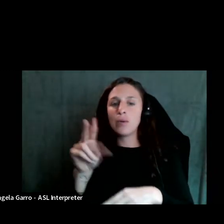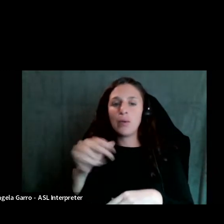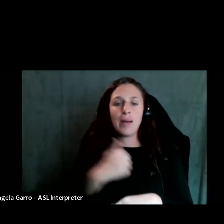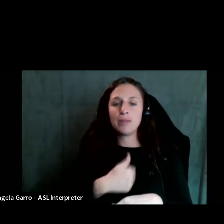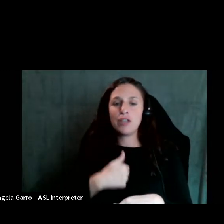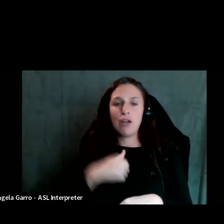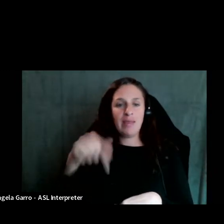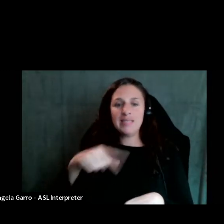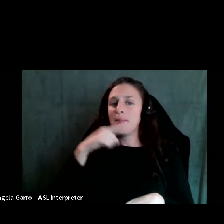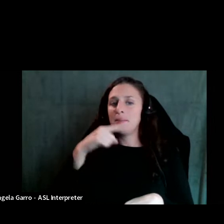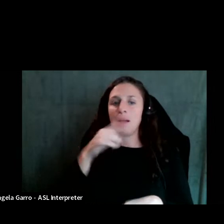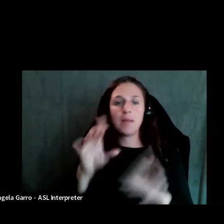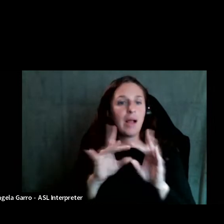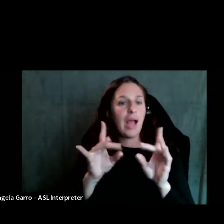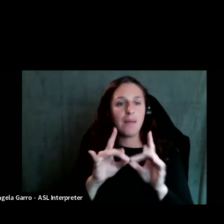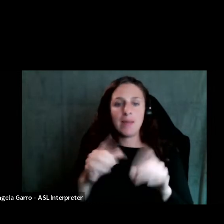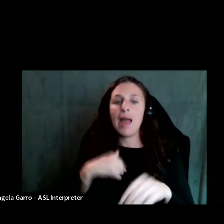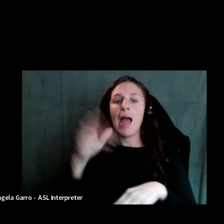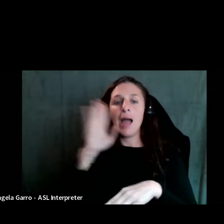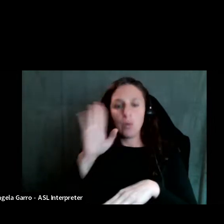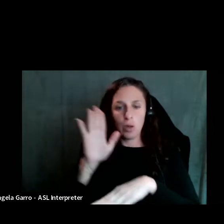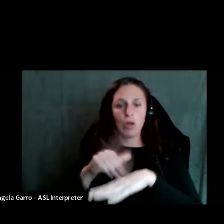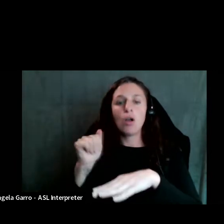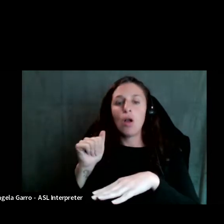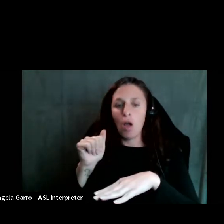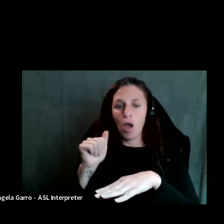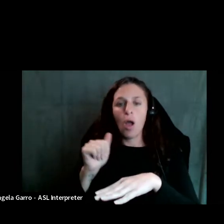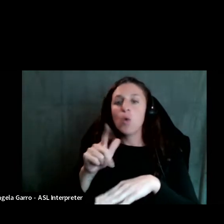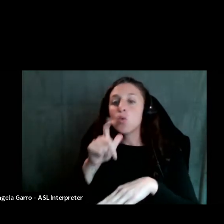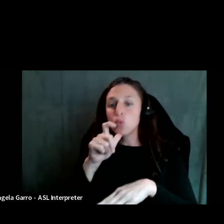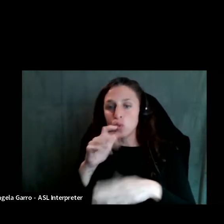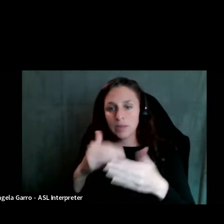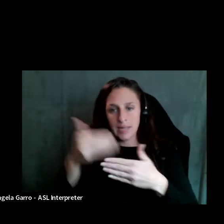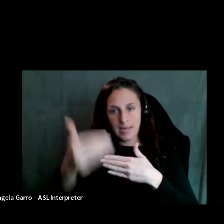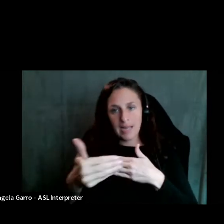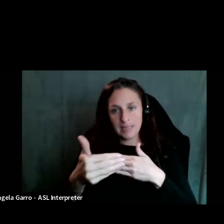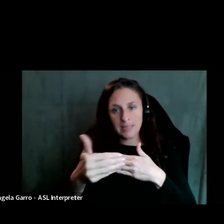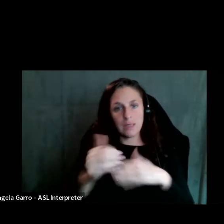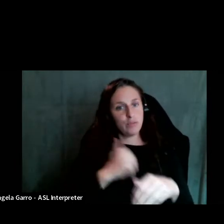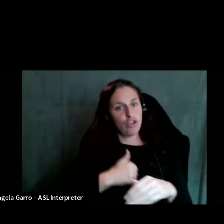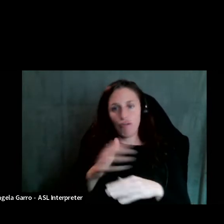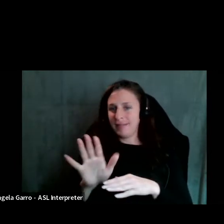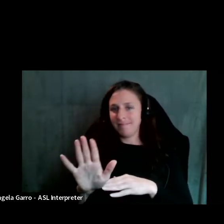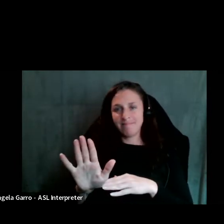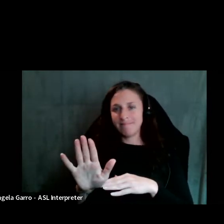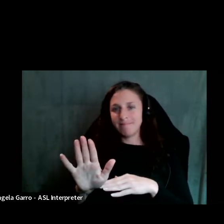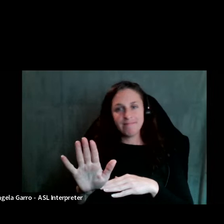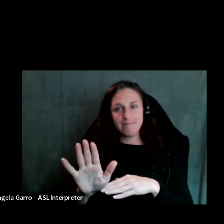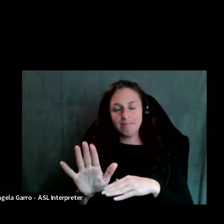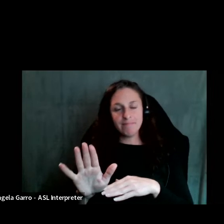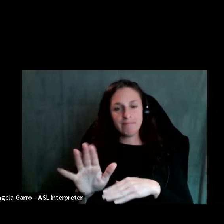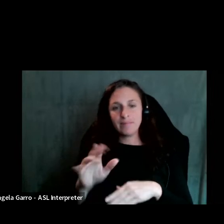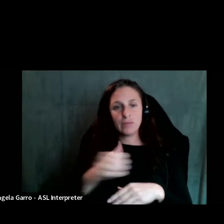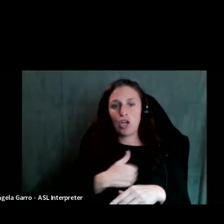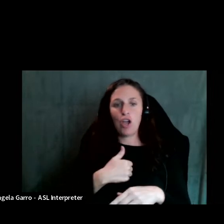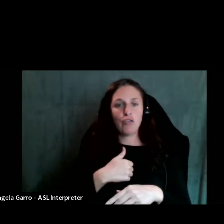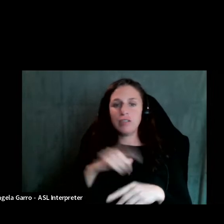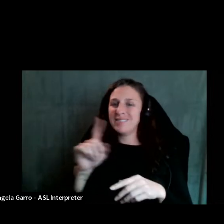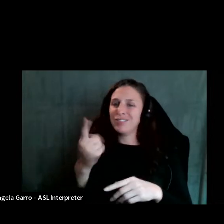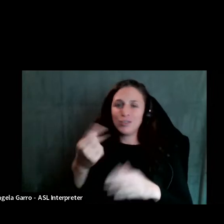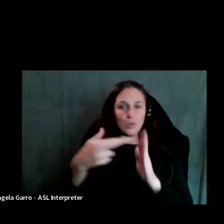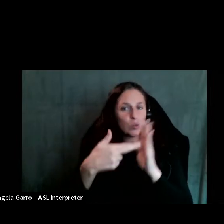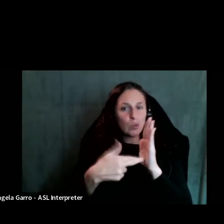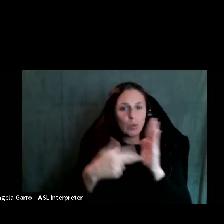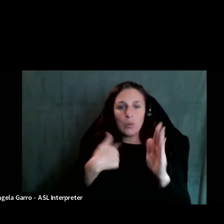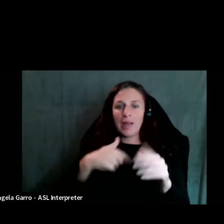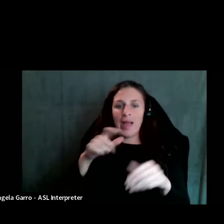This is public comment, and I will call up to the podium who's going to be talking. Sorry. It's just a rule that we have